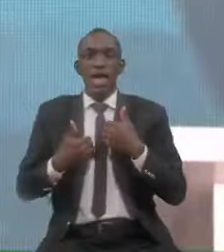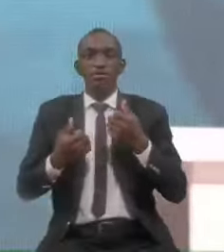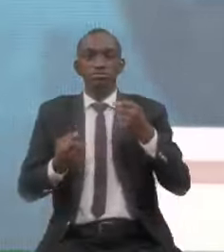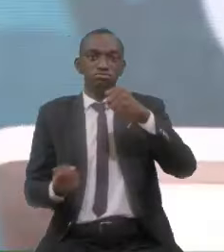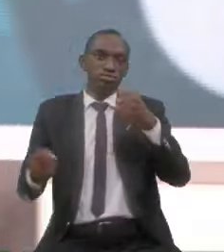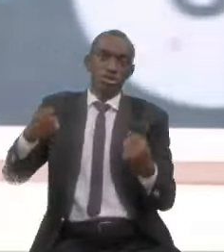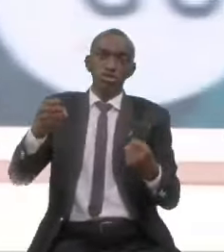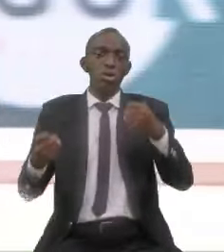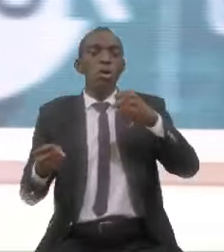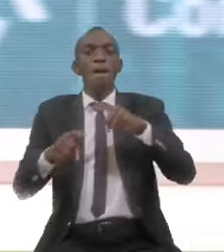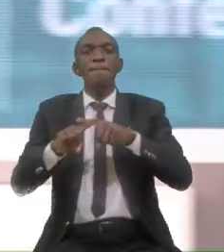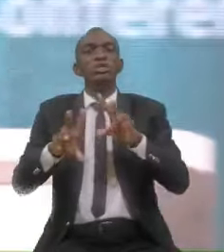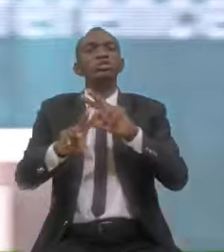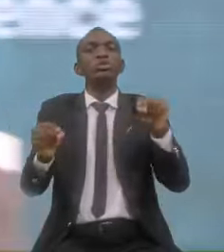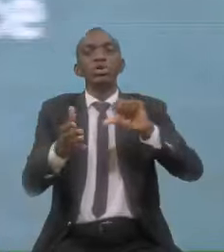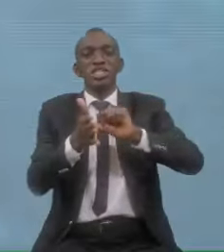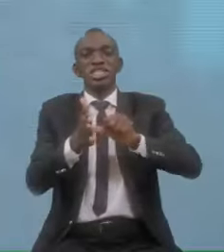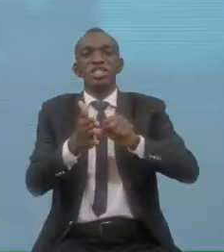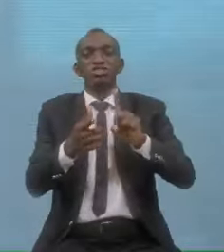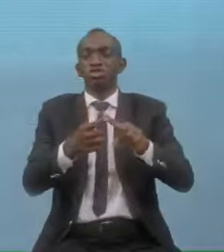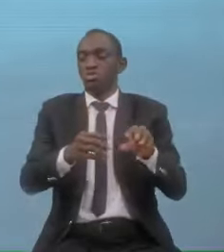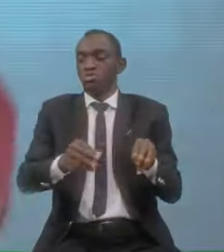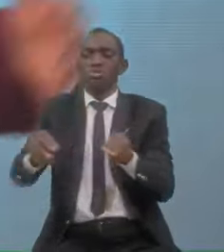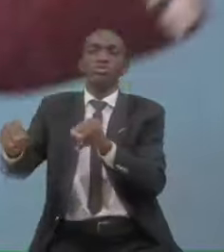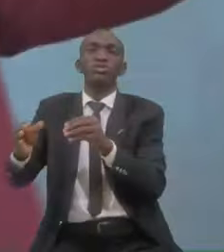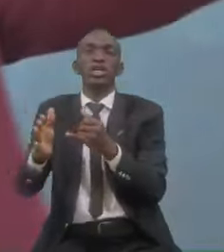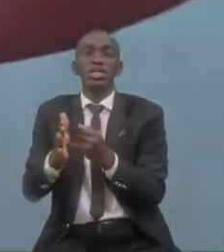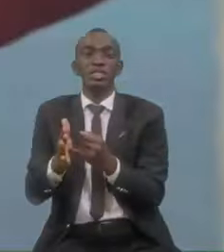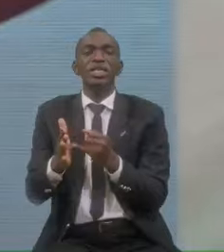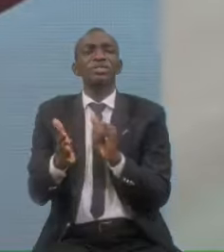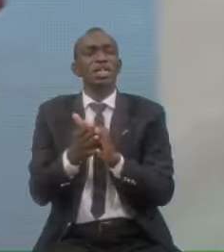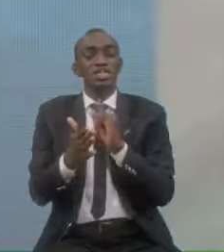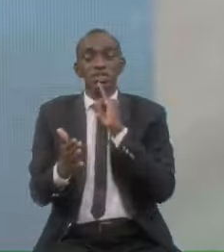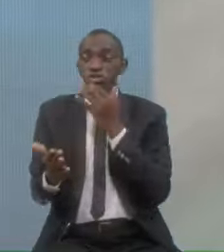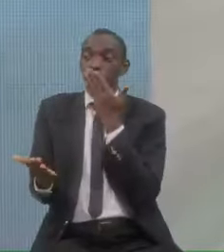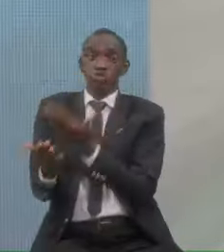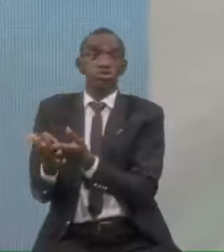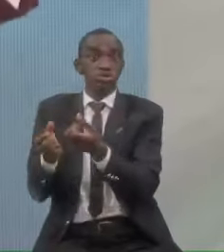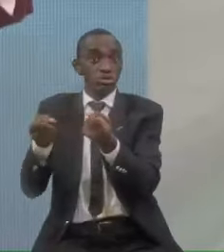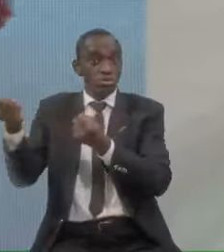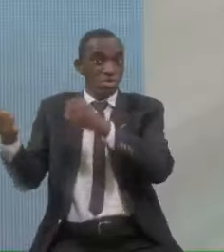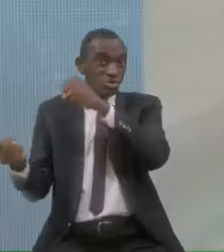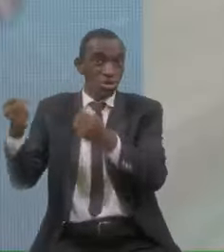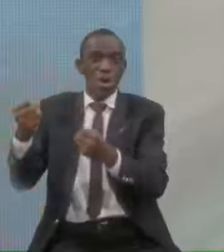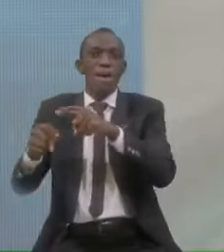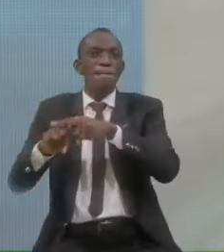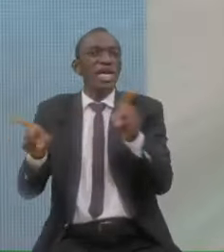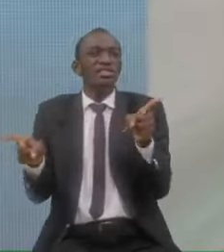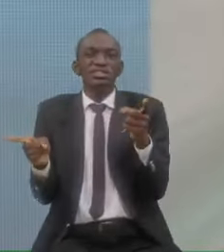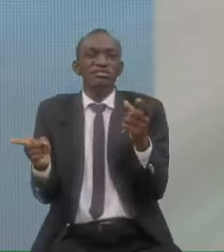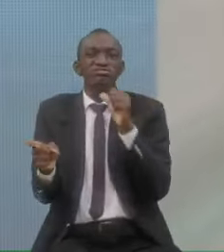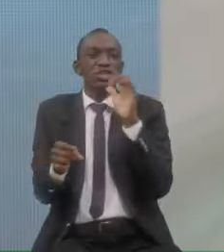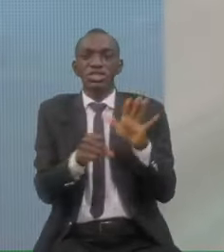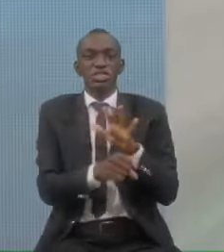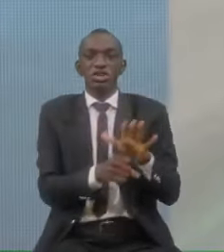got is good, but it's not enough. I have the car, and I want to go somewhere. There's no map, and I don't